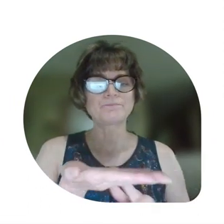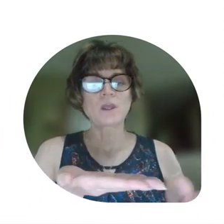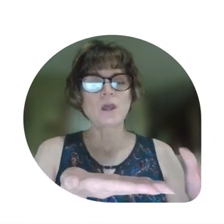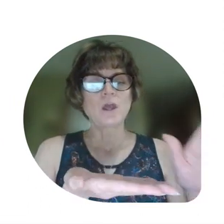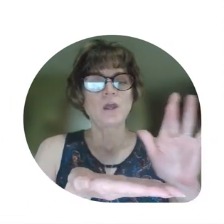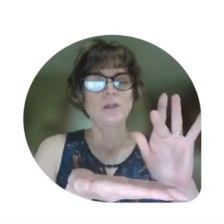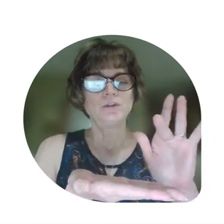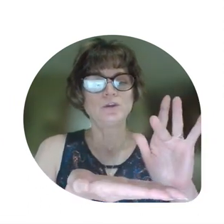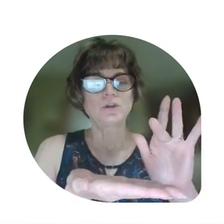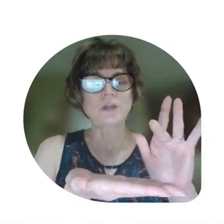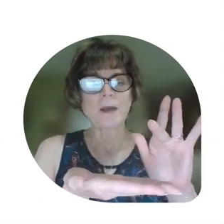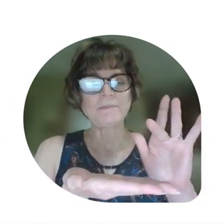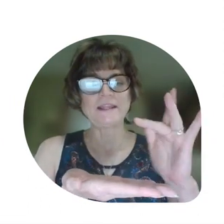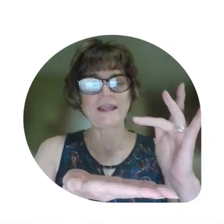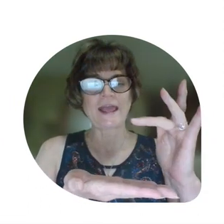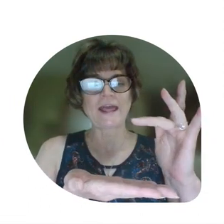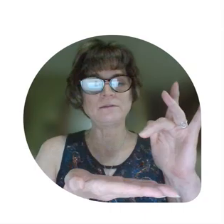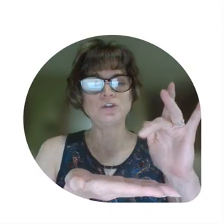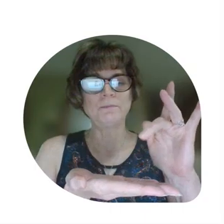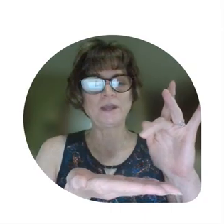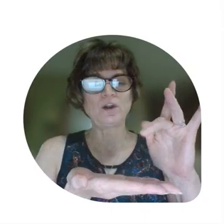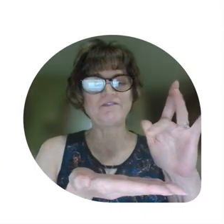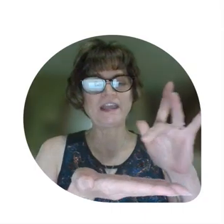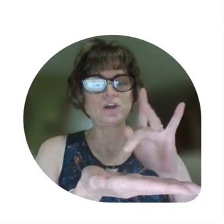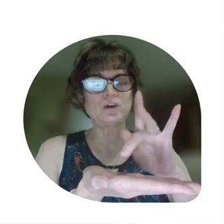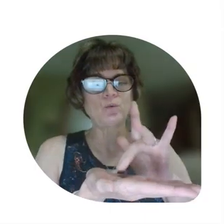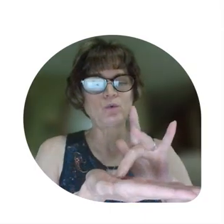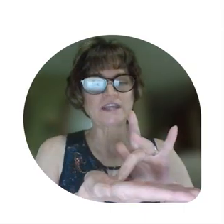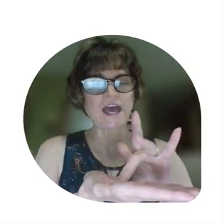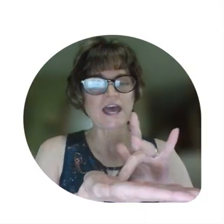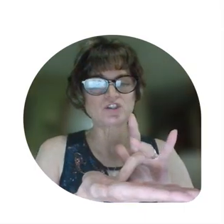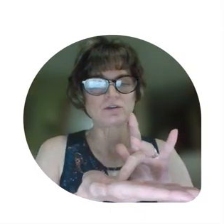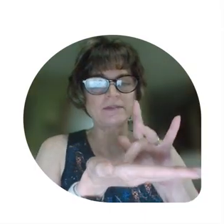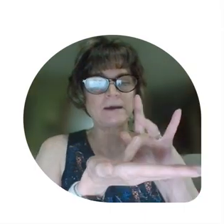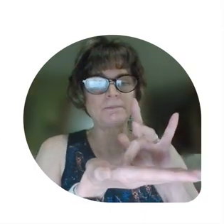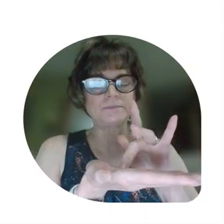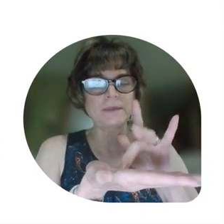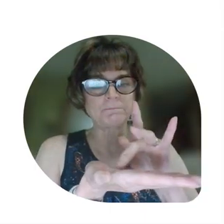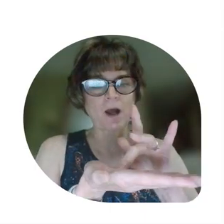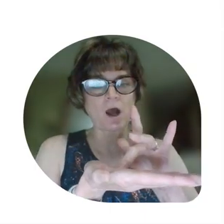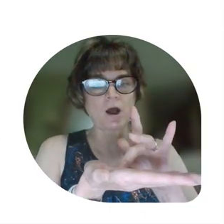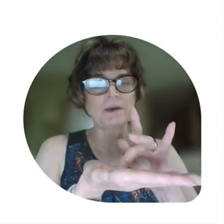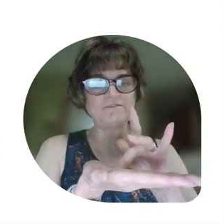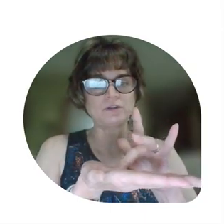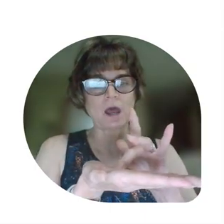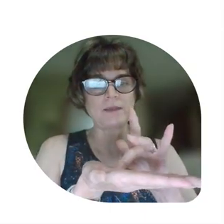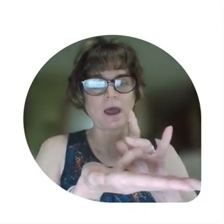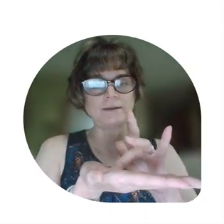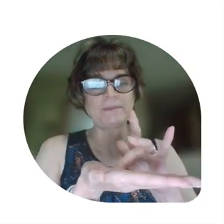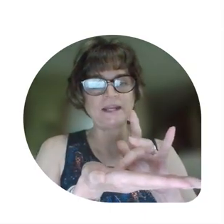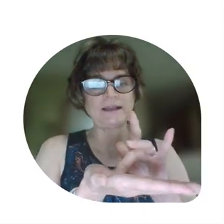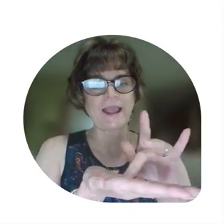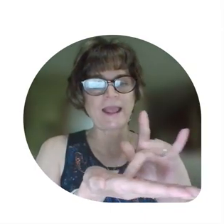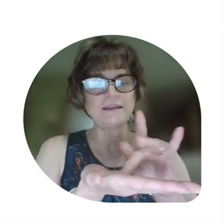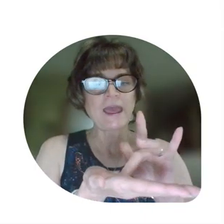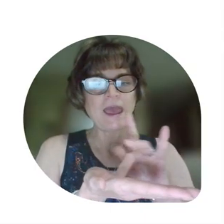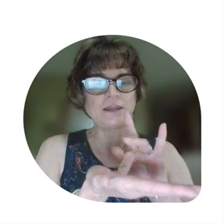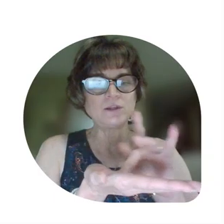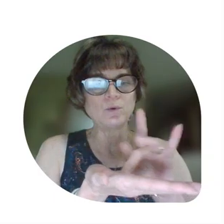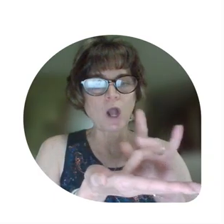up. Your dominant hand, your middle finger, will touch the palm of your non-dominant